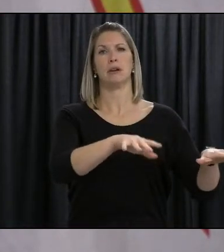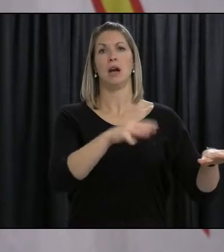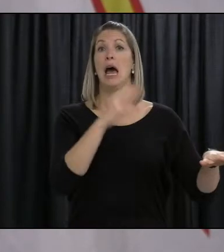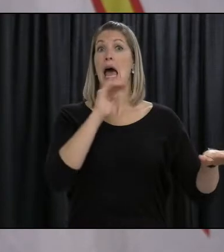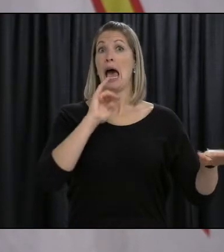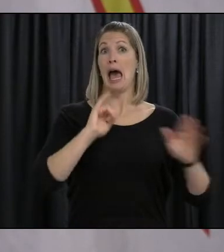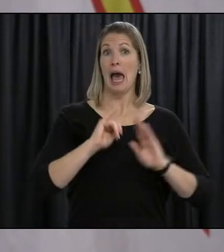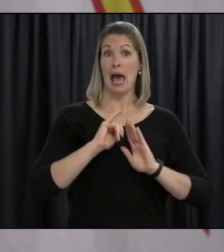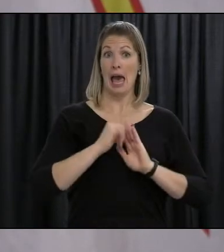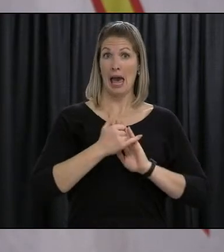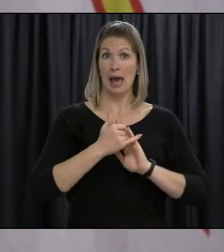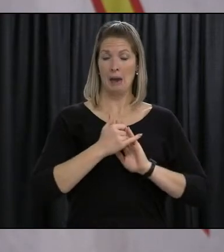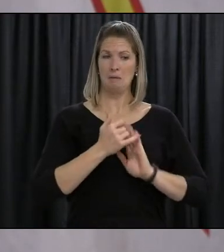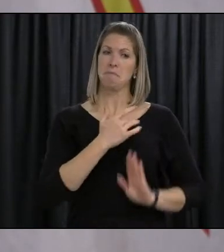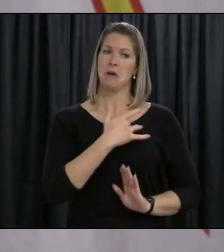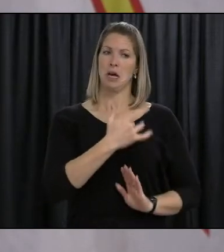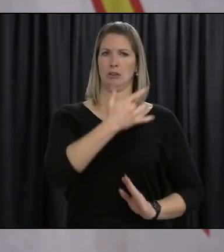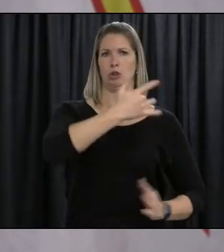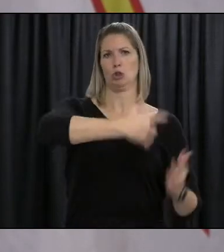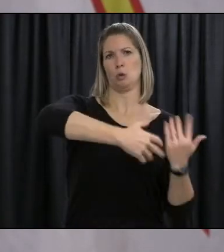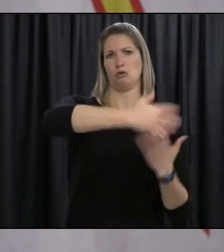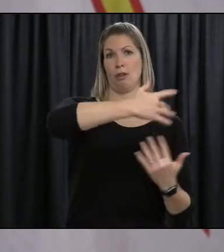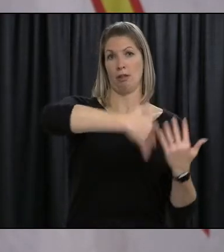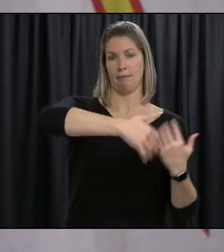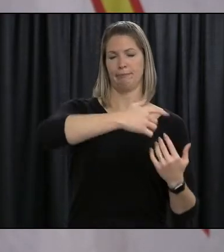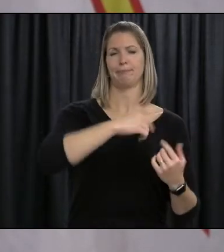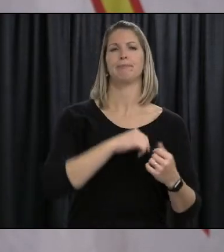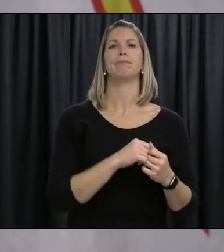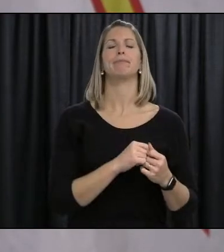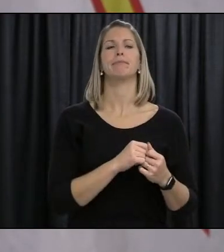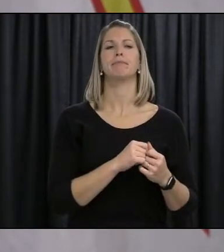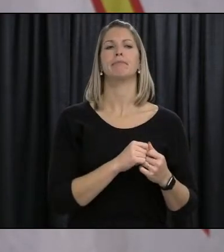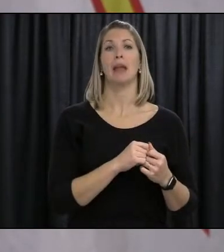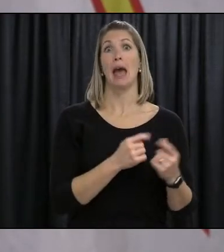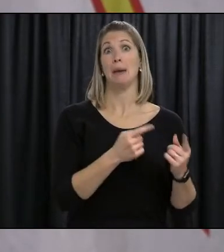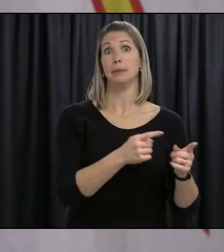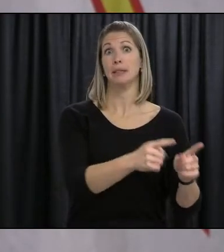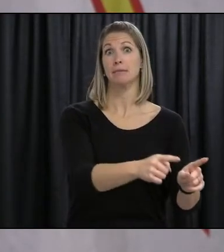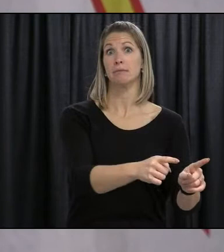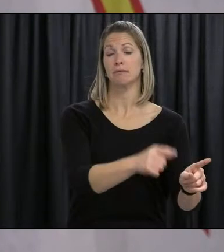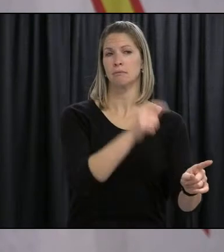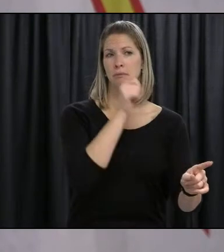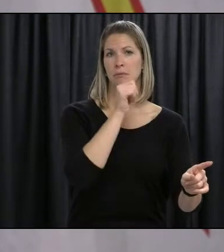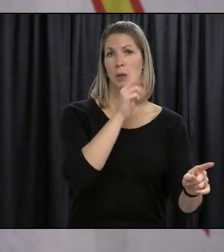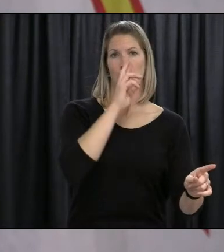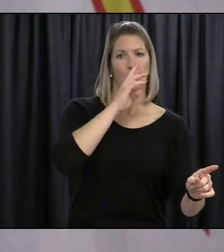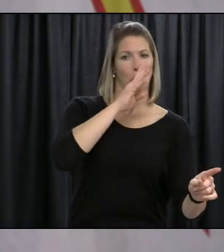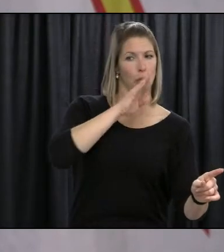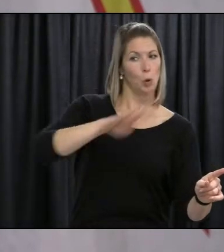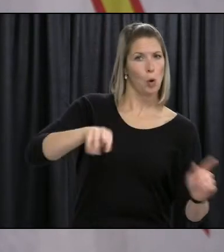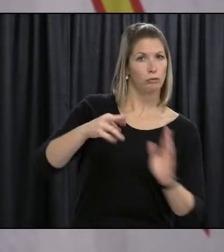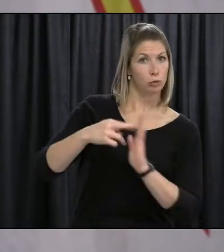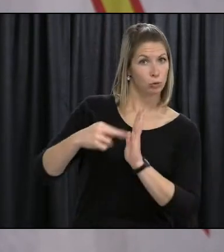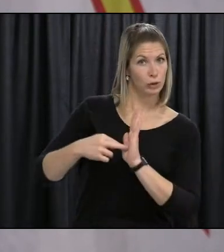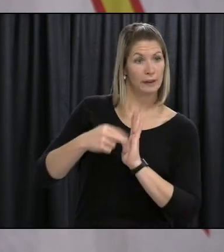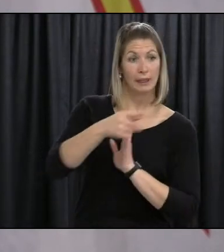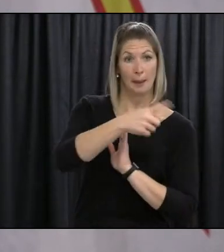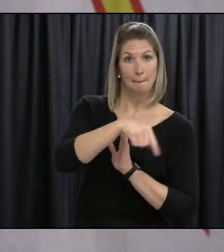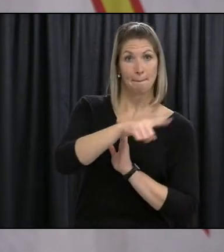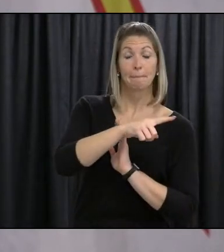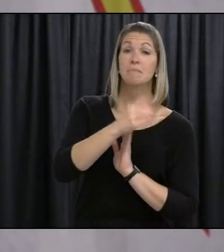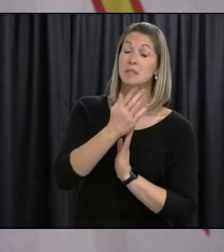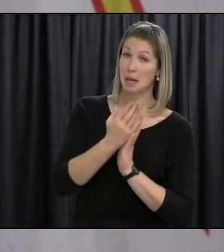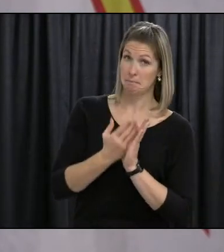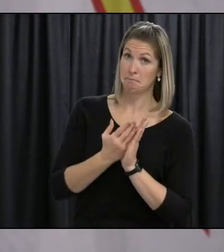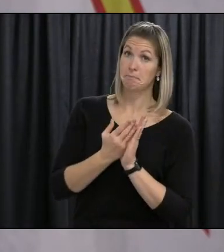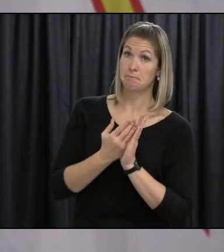by social gatherings and by people not necessarily following the guidance that has been put in